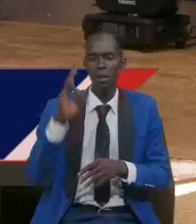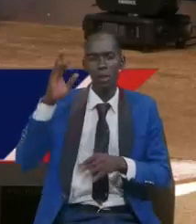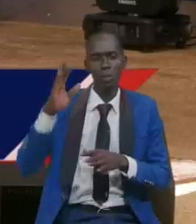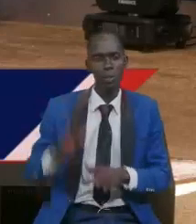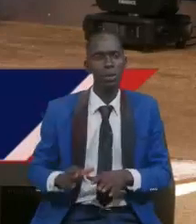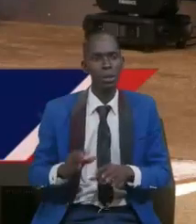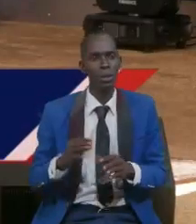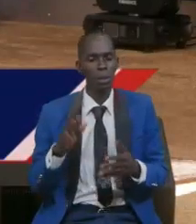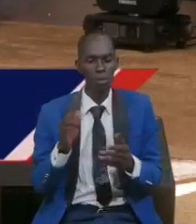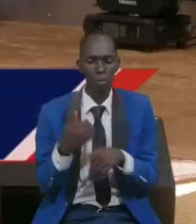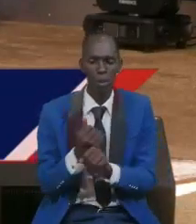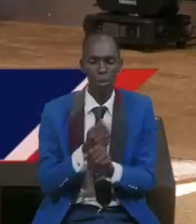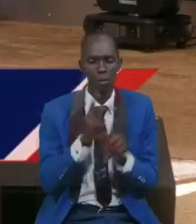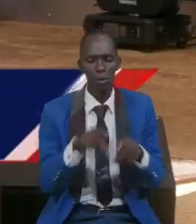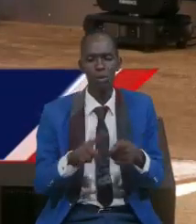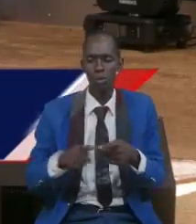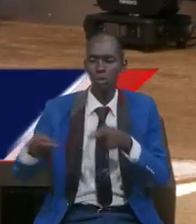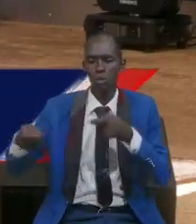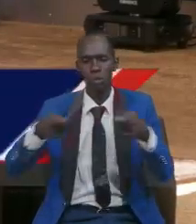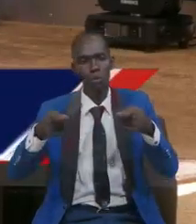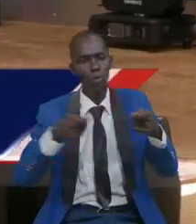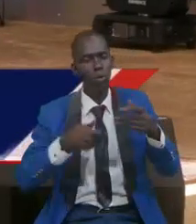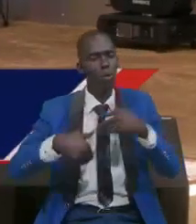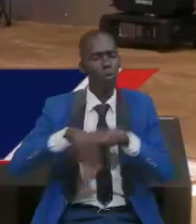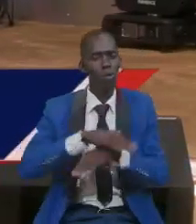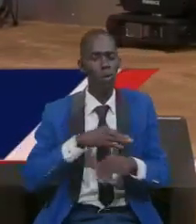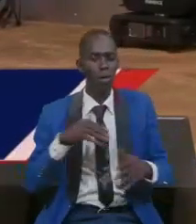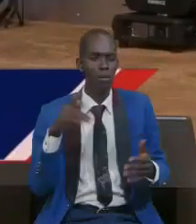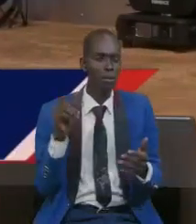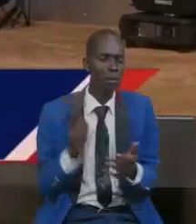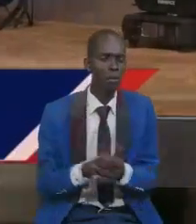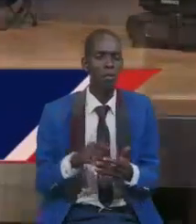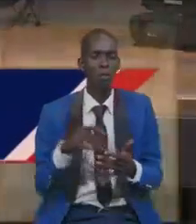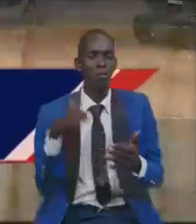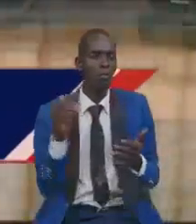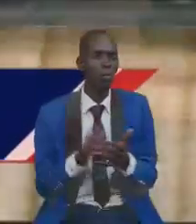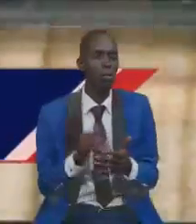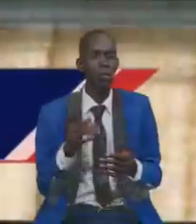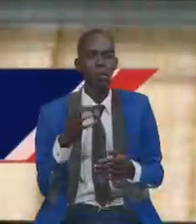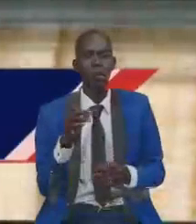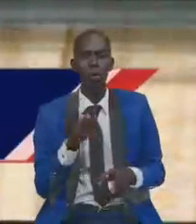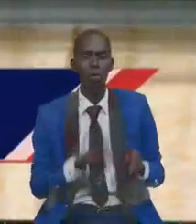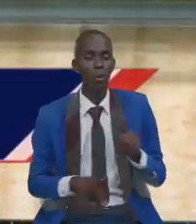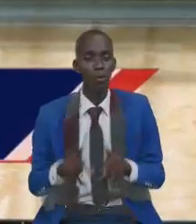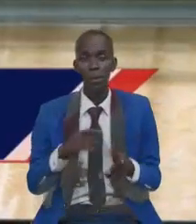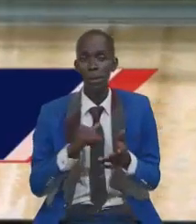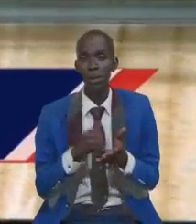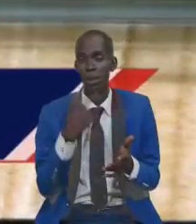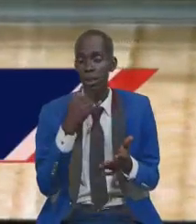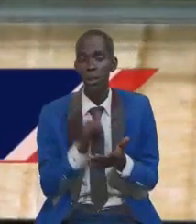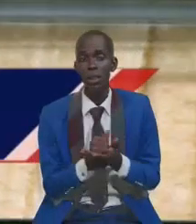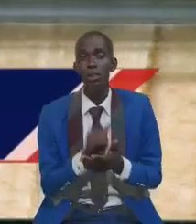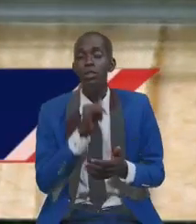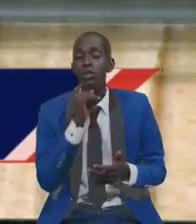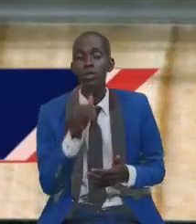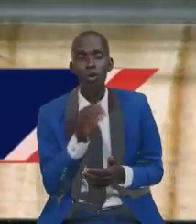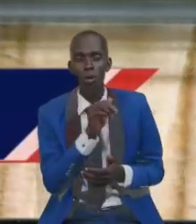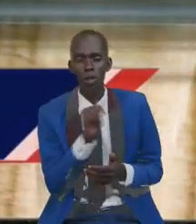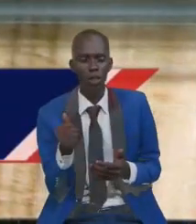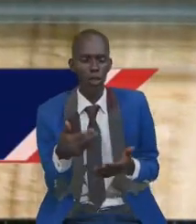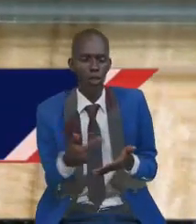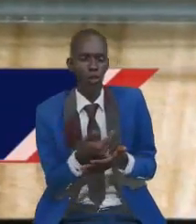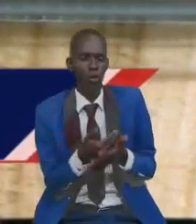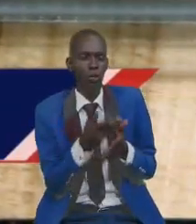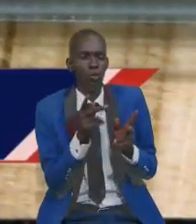him to be ruling over thousands and hundreds of thousands of people. It says not a novice, somebody who